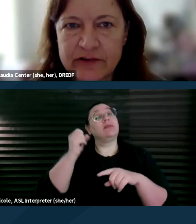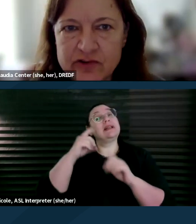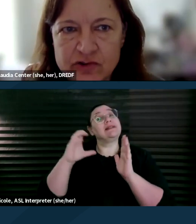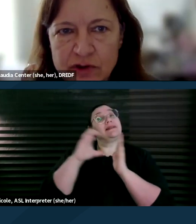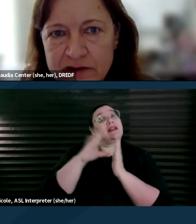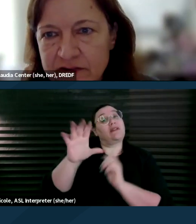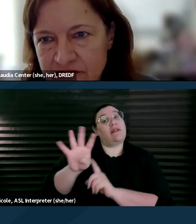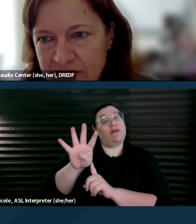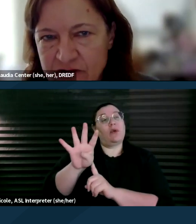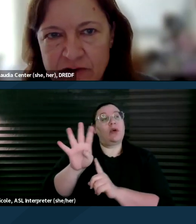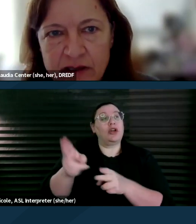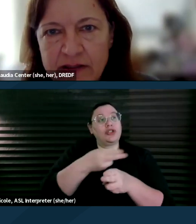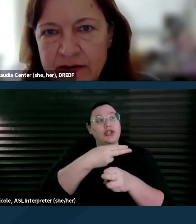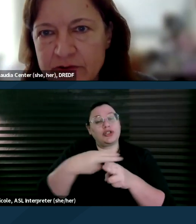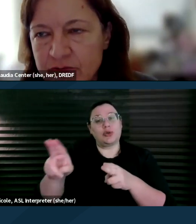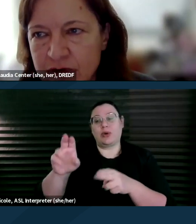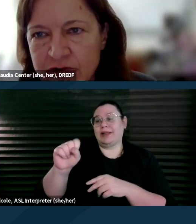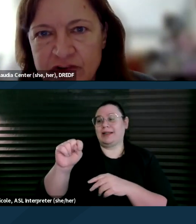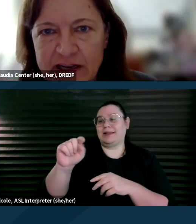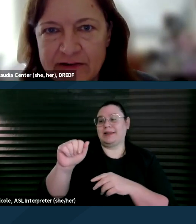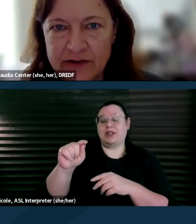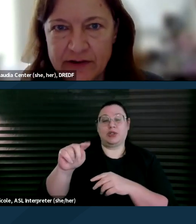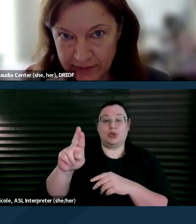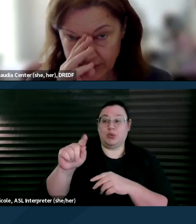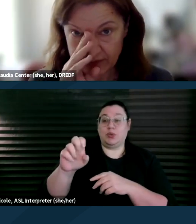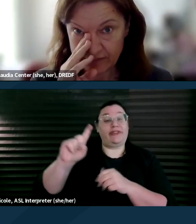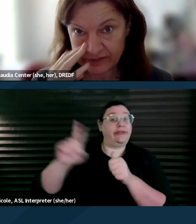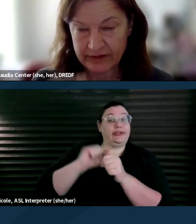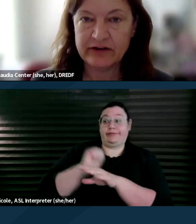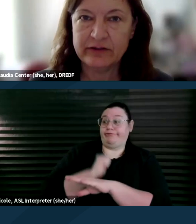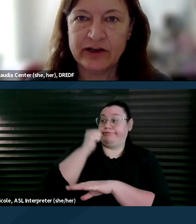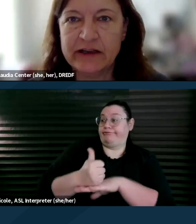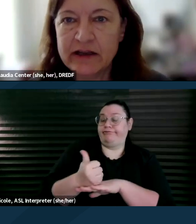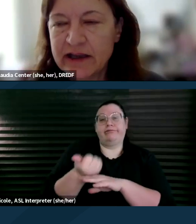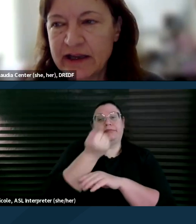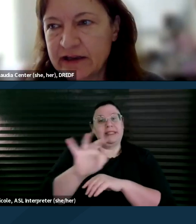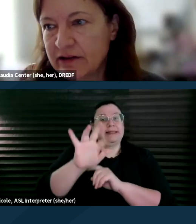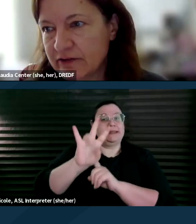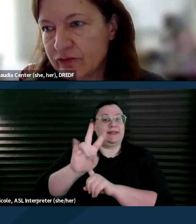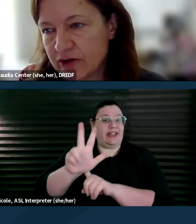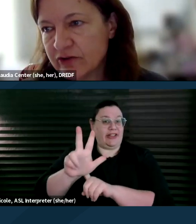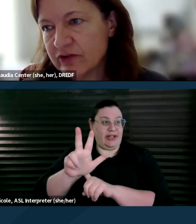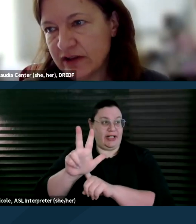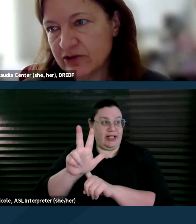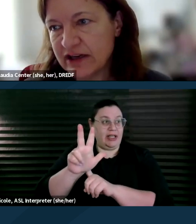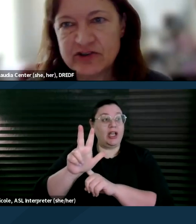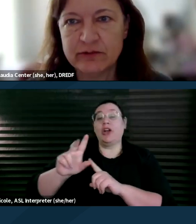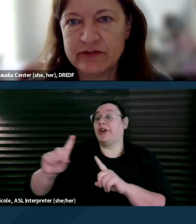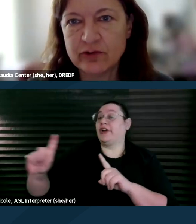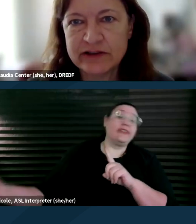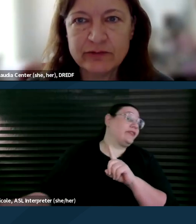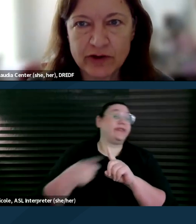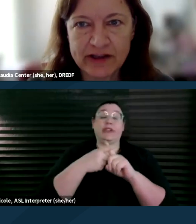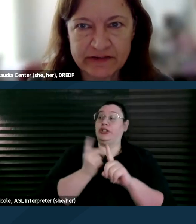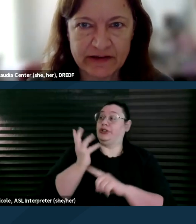504 is a short statute that was first enacted in 1973, and its first iteration